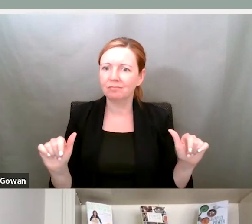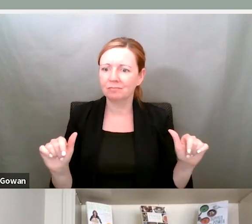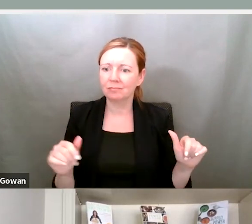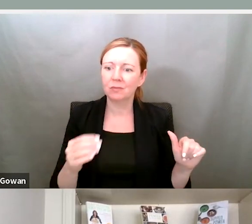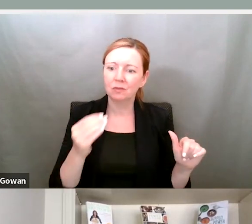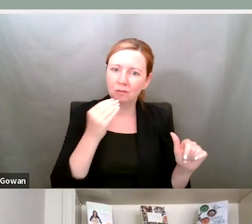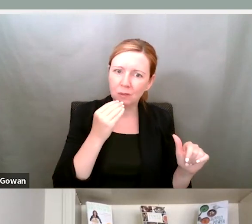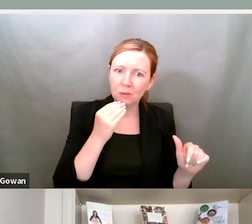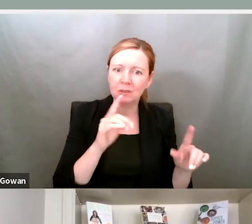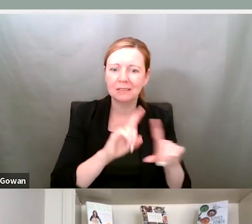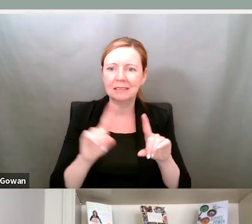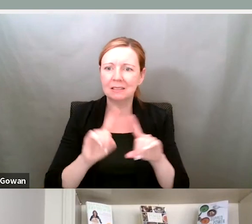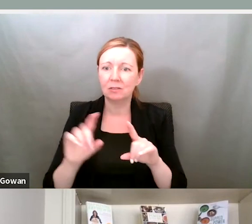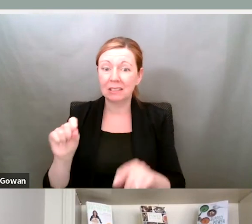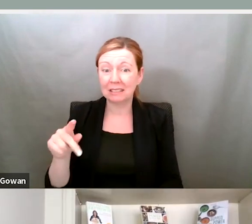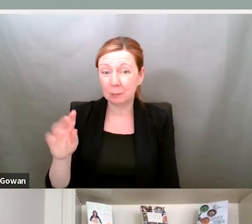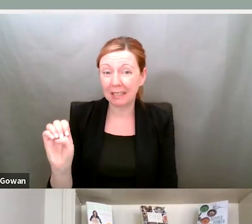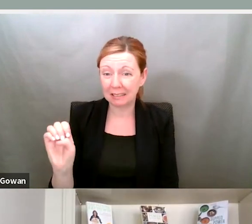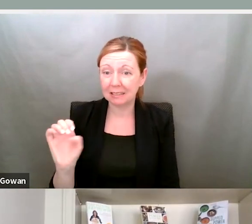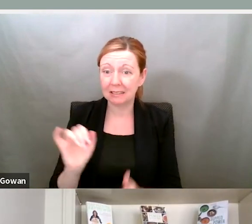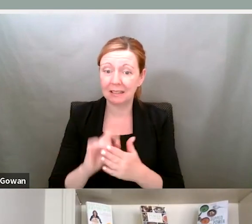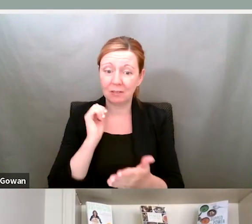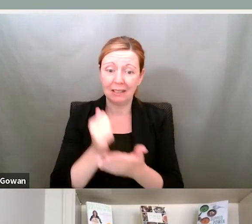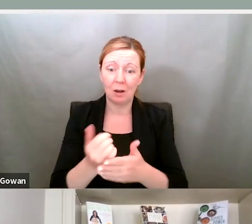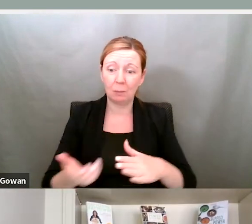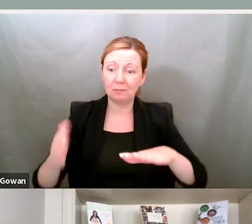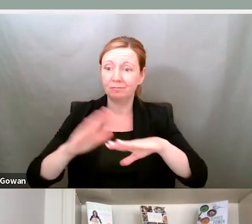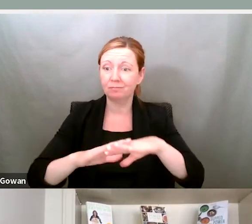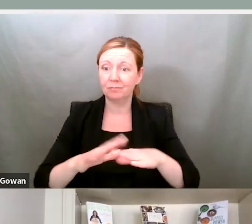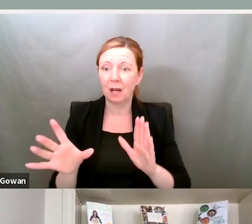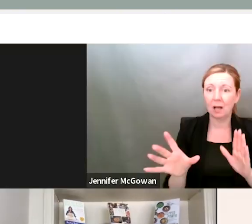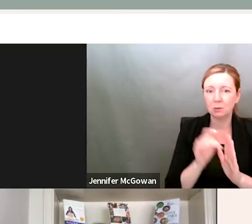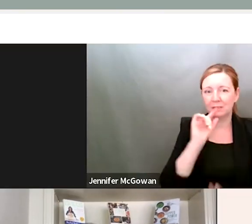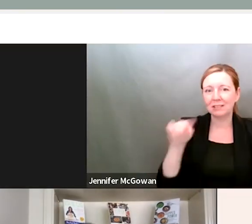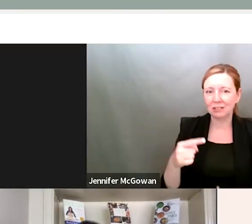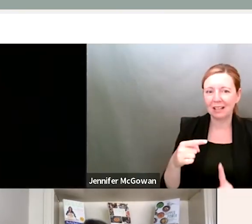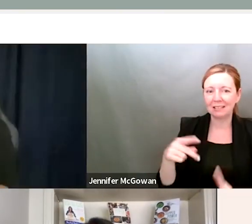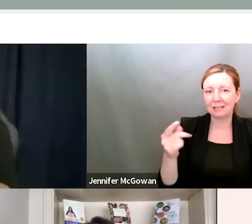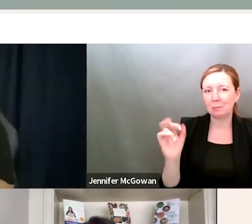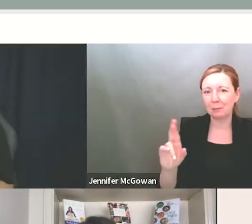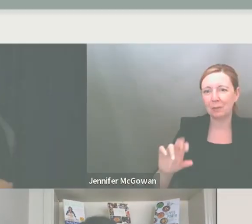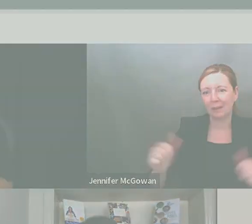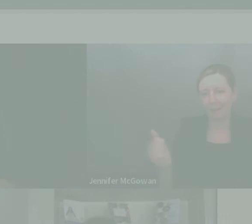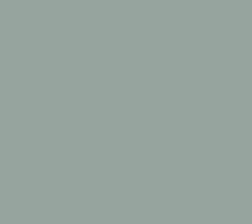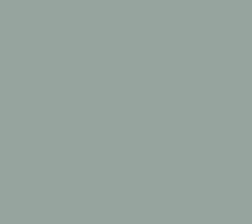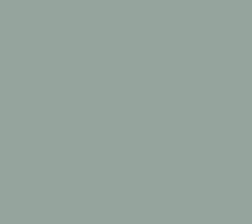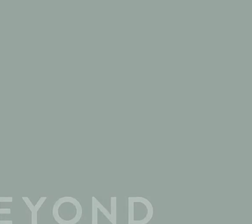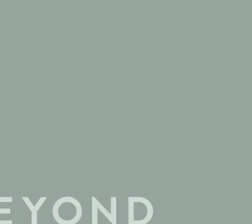foods and different spices that enhance the absorption. It's not all about the pepper. So there are so many other ways to go about it.